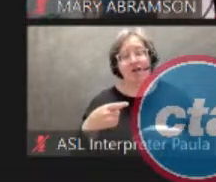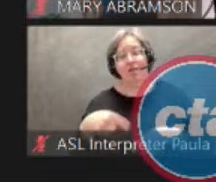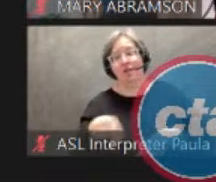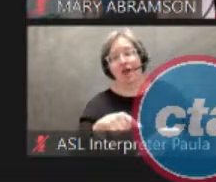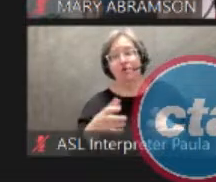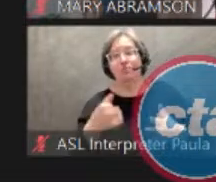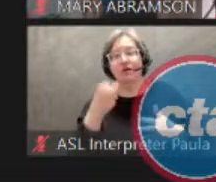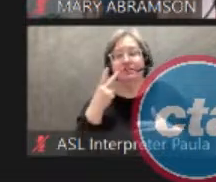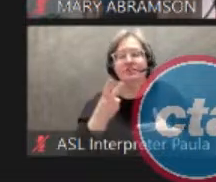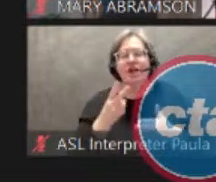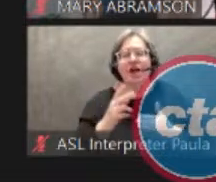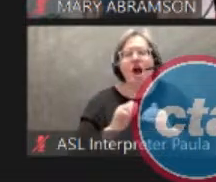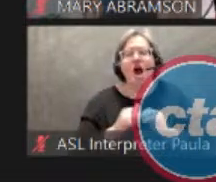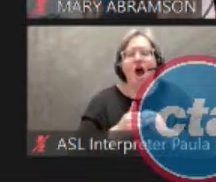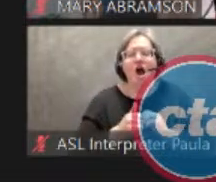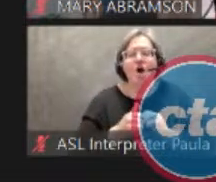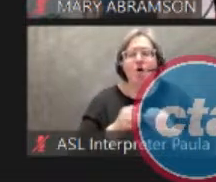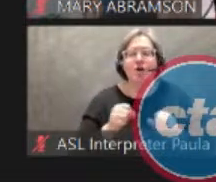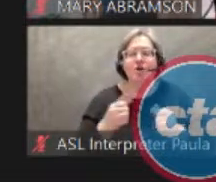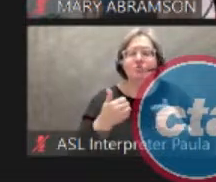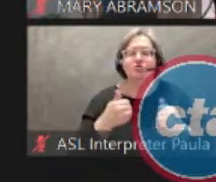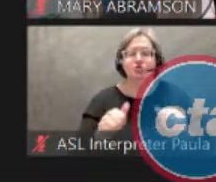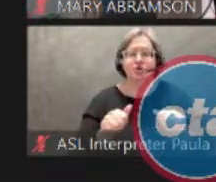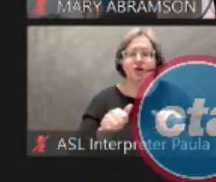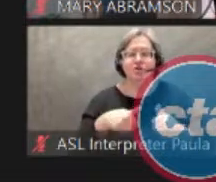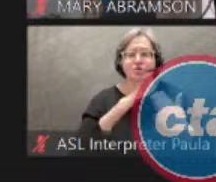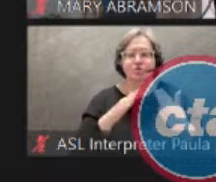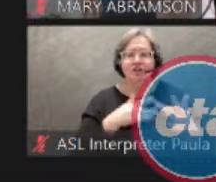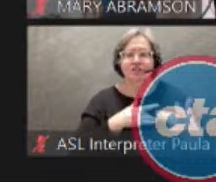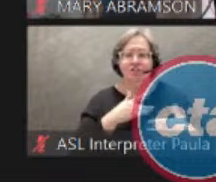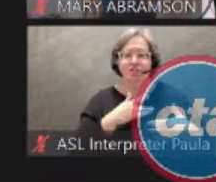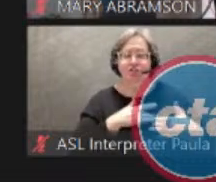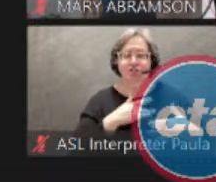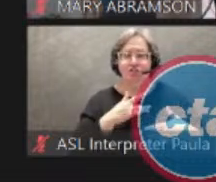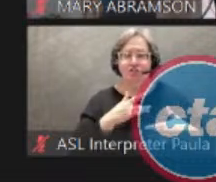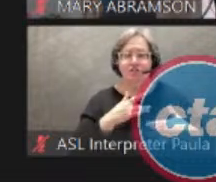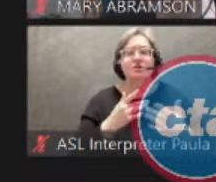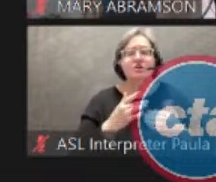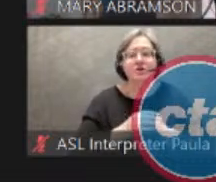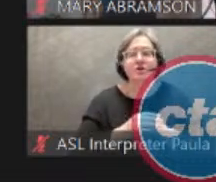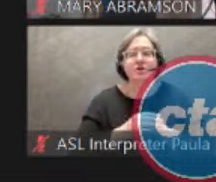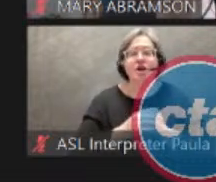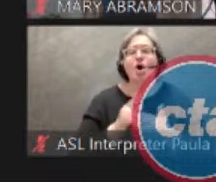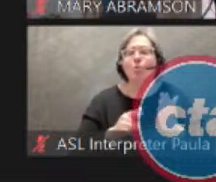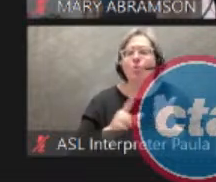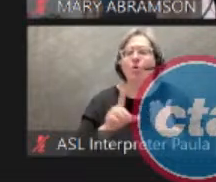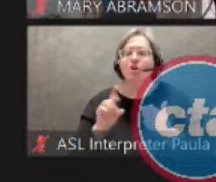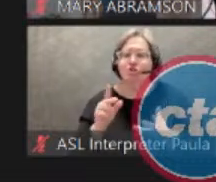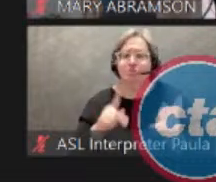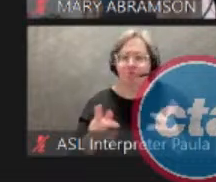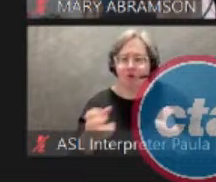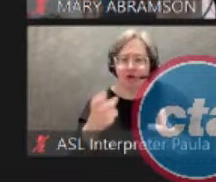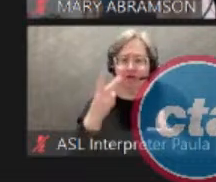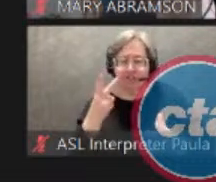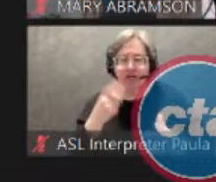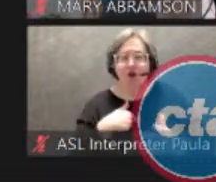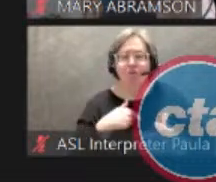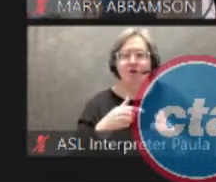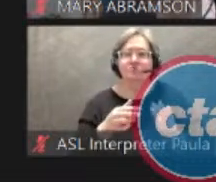also try to address these concerns that people have, and what are the investments that they want to see? And I want to especially point